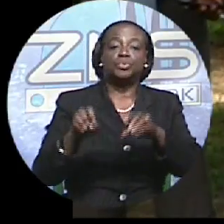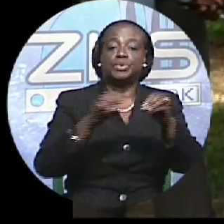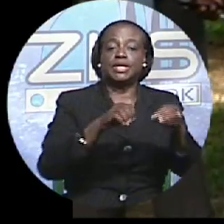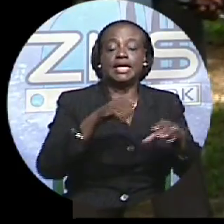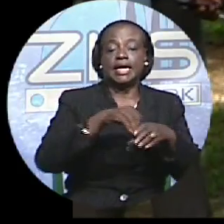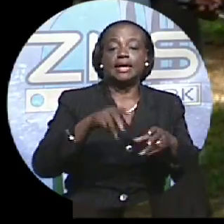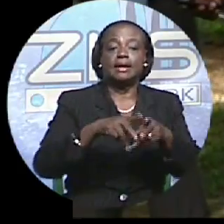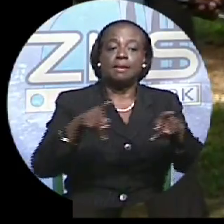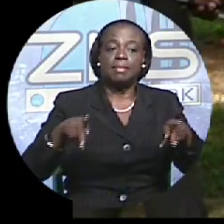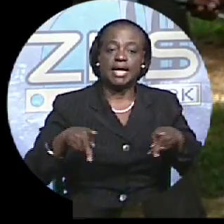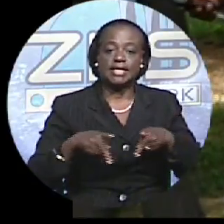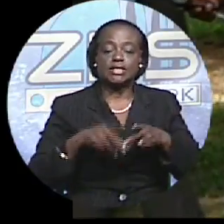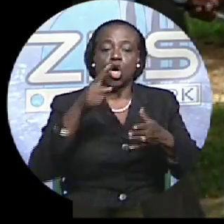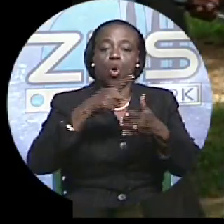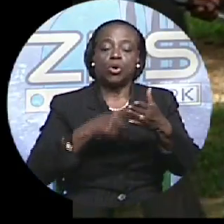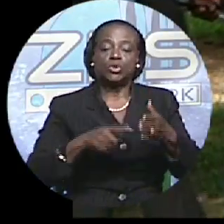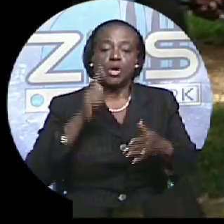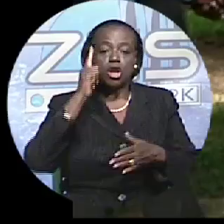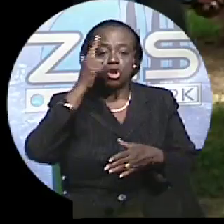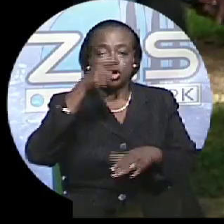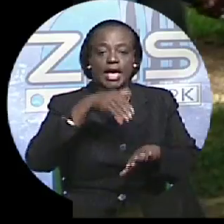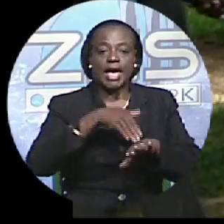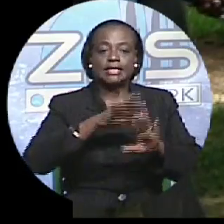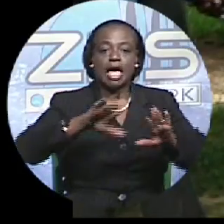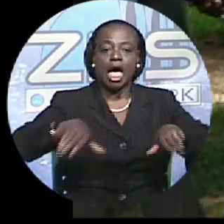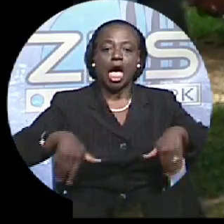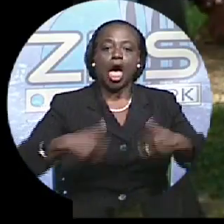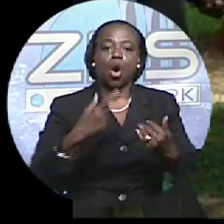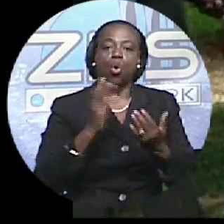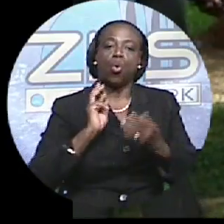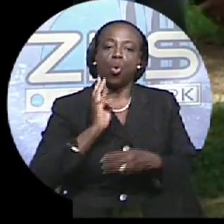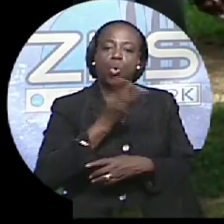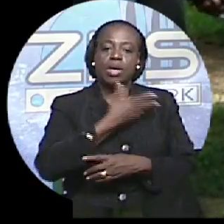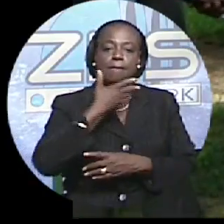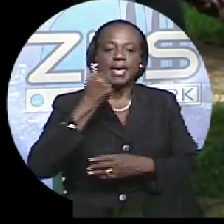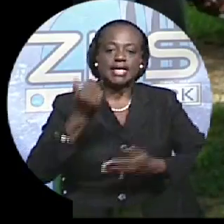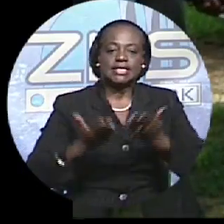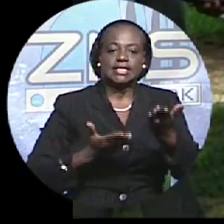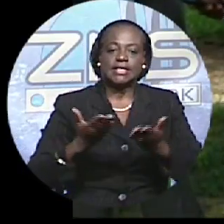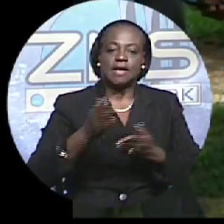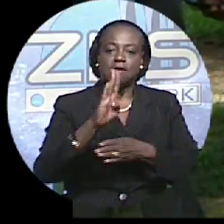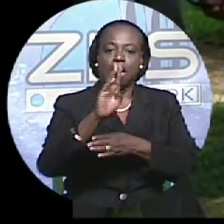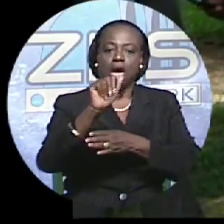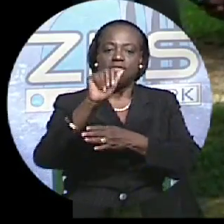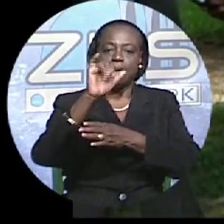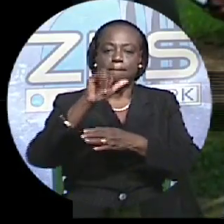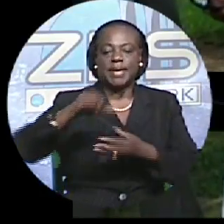are looking at is how we best serve the Bay Street area, and it's my